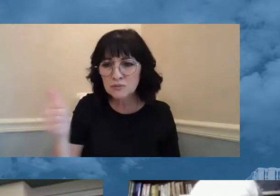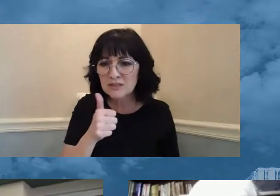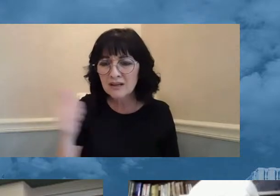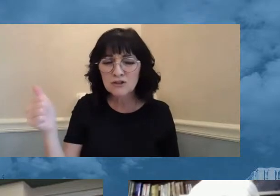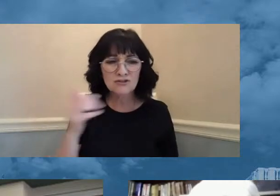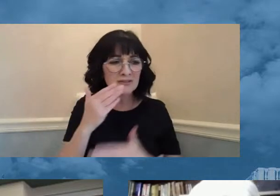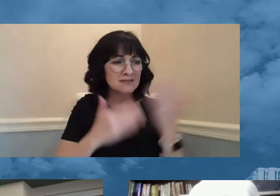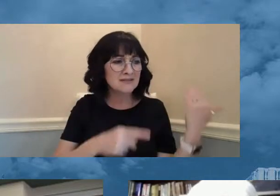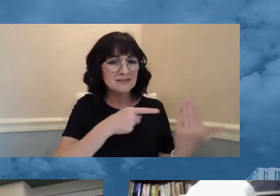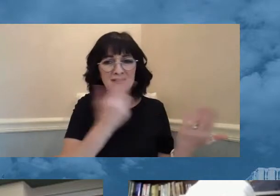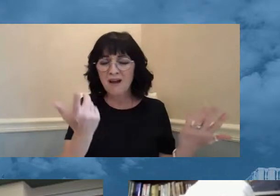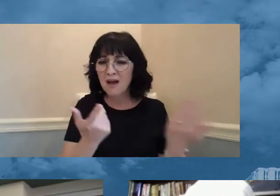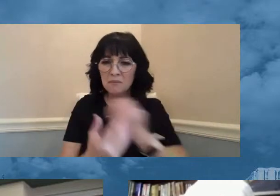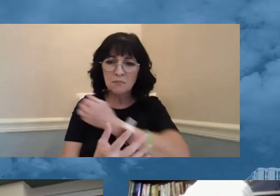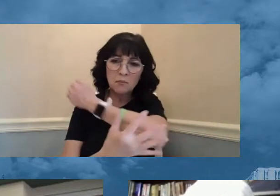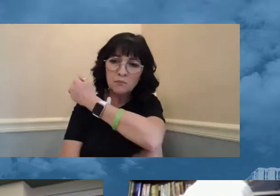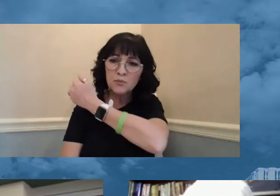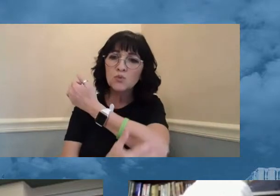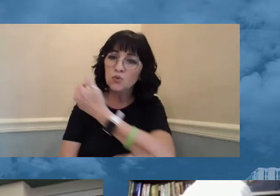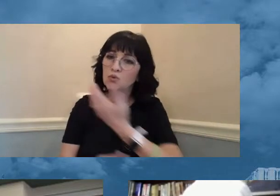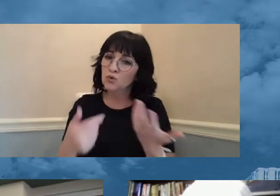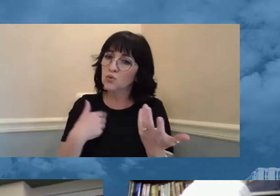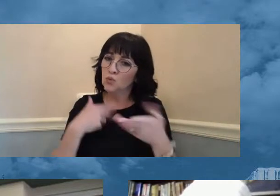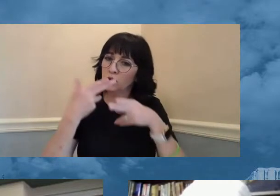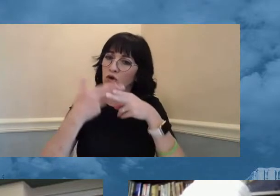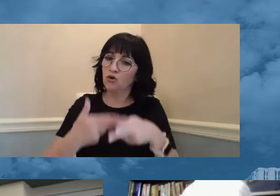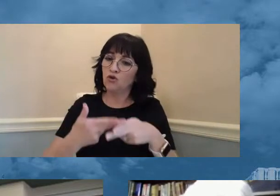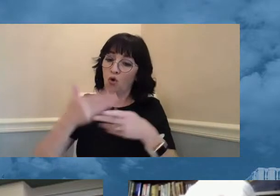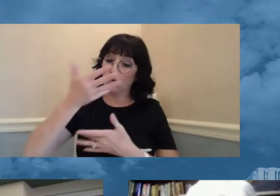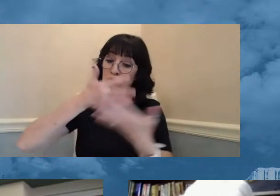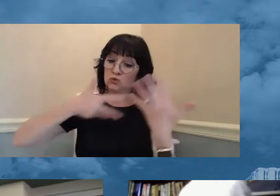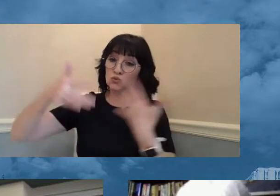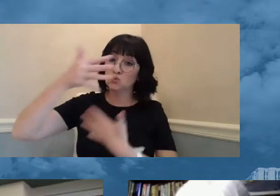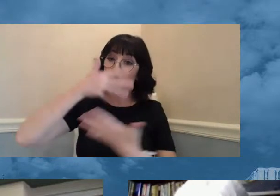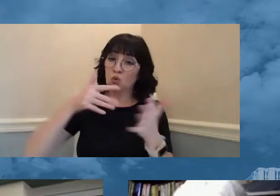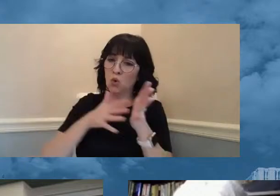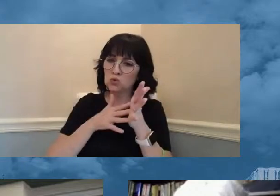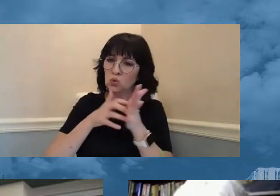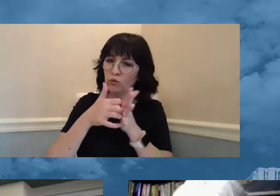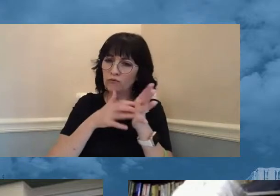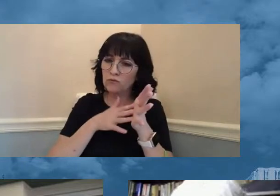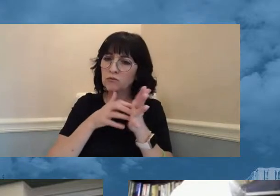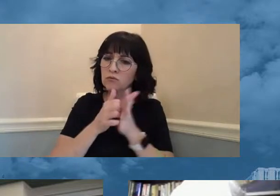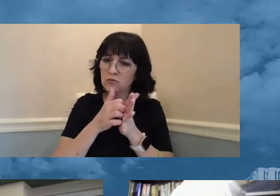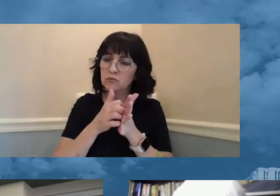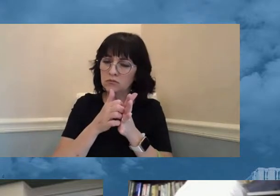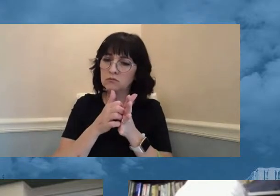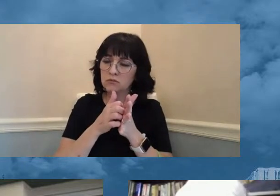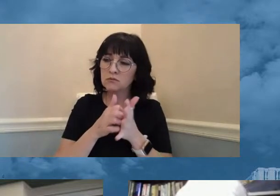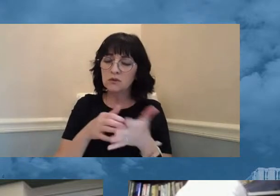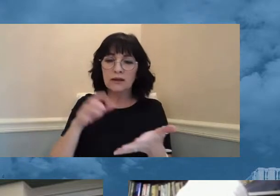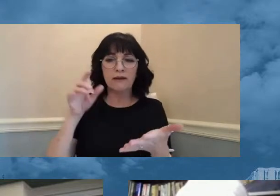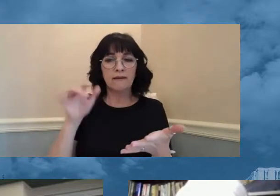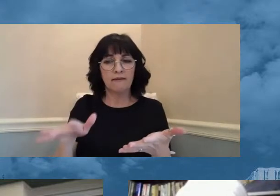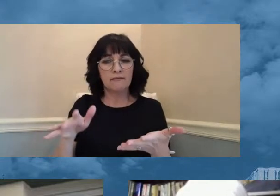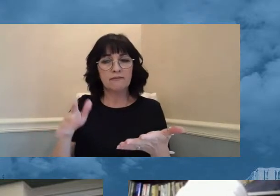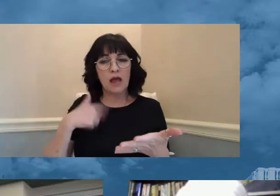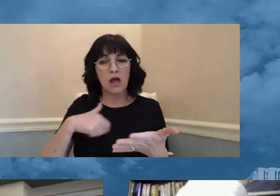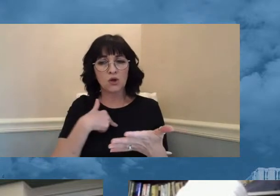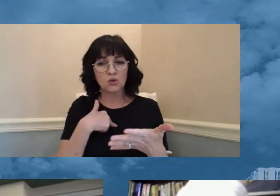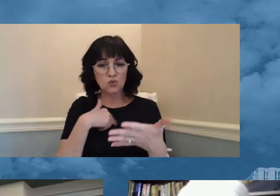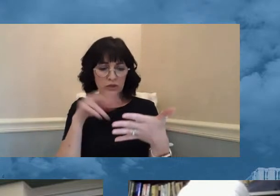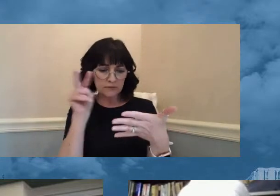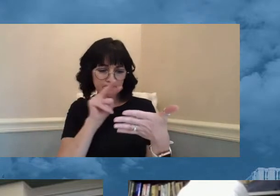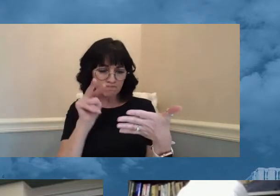use something called the Social Vulnerability Index, which was defined by Centers for Disease Control and Prevention,